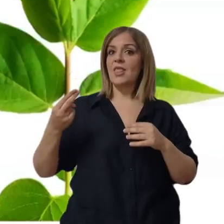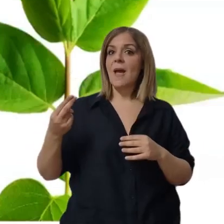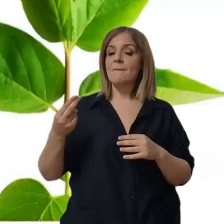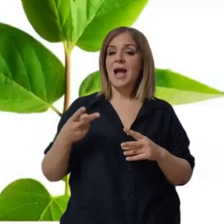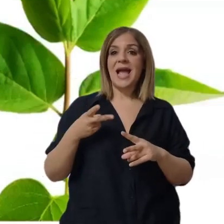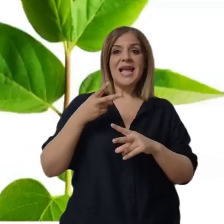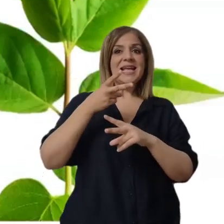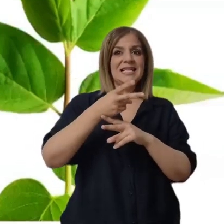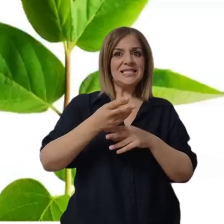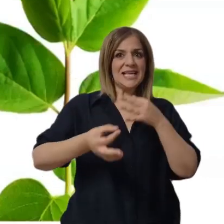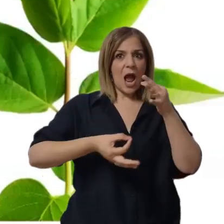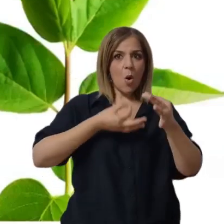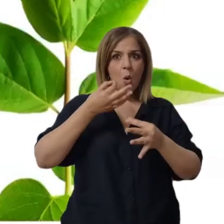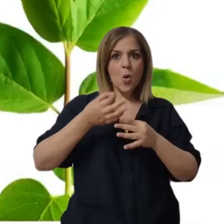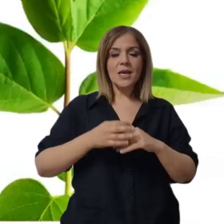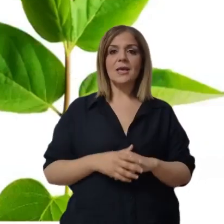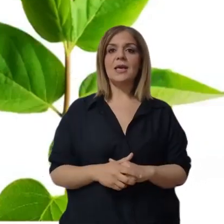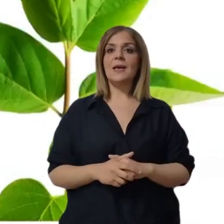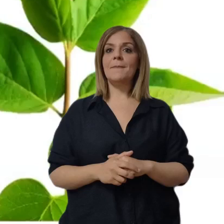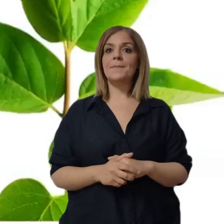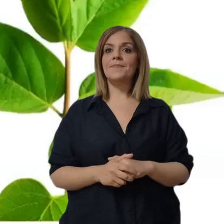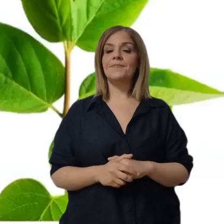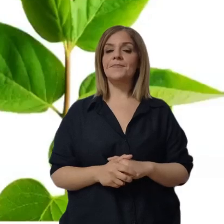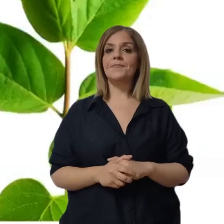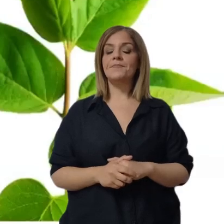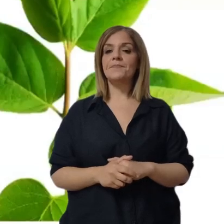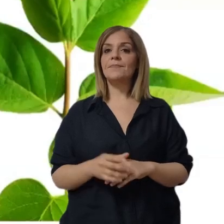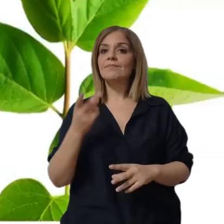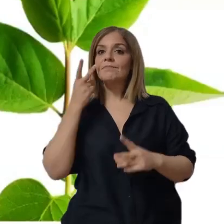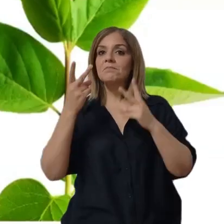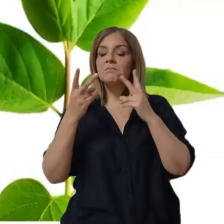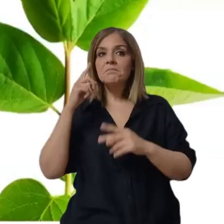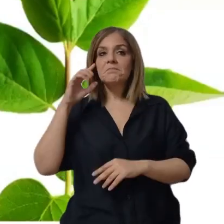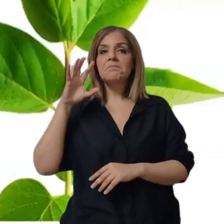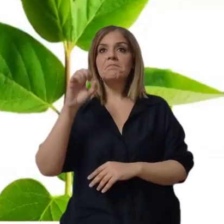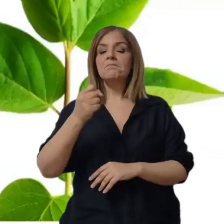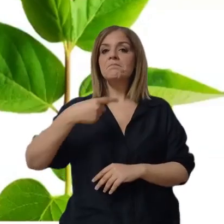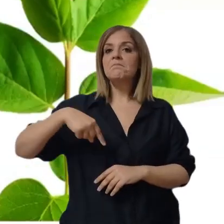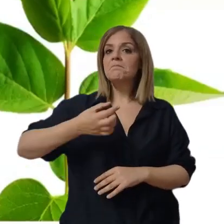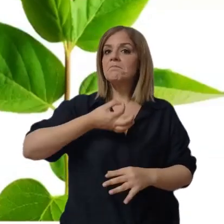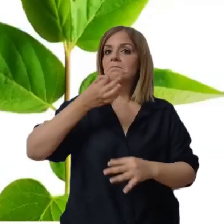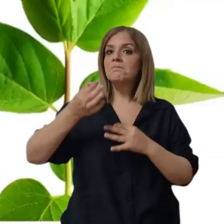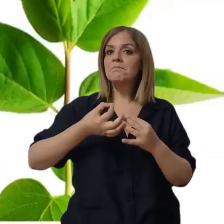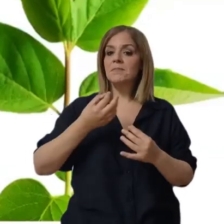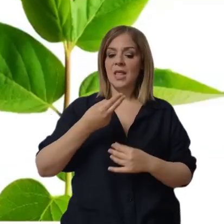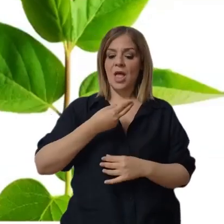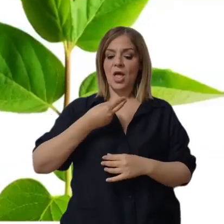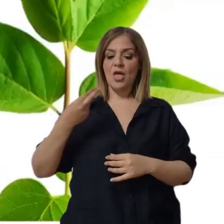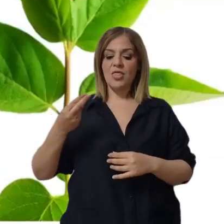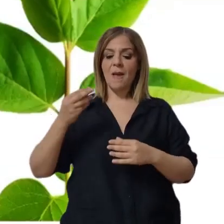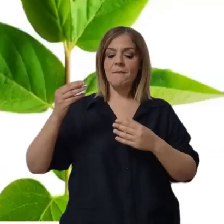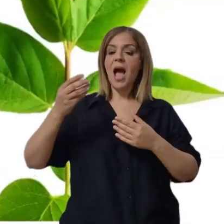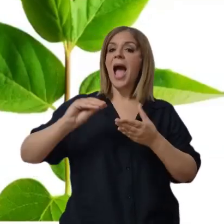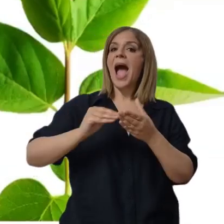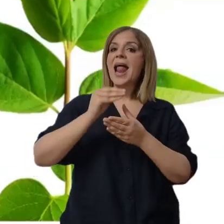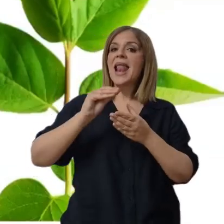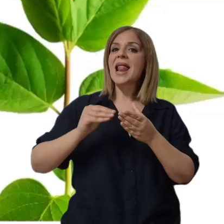the introduction and let's understand together what are renewable